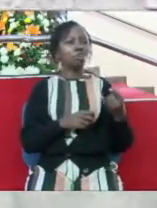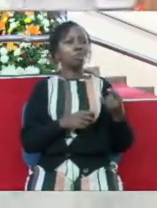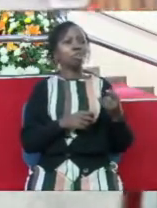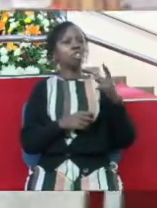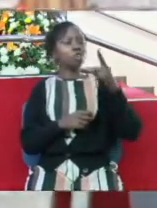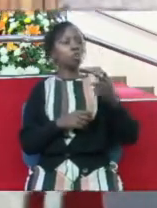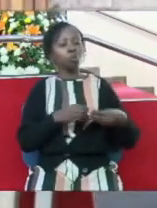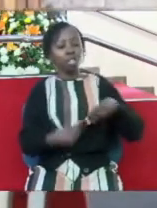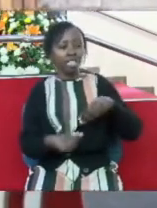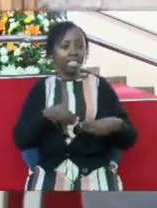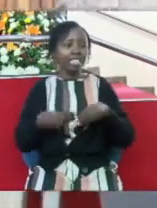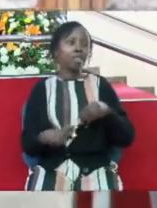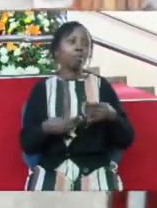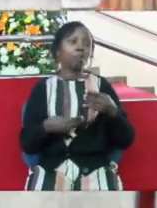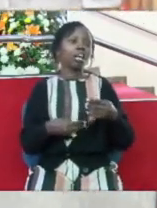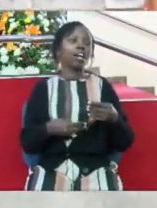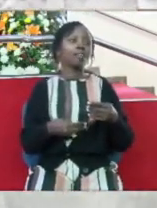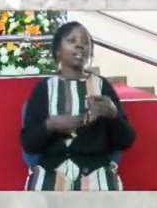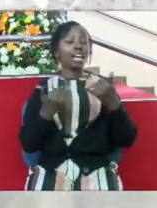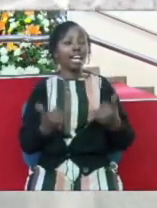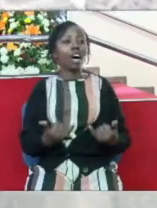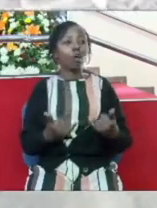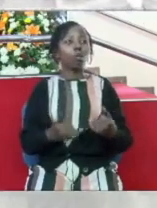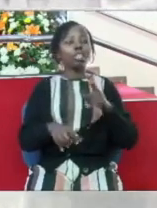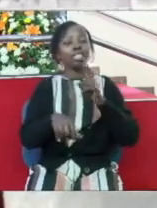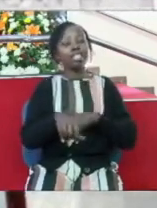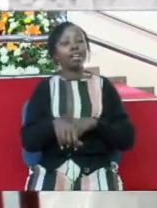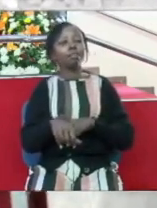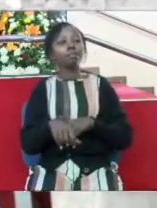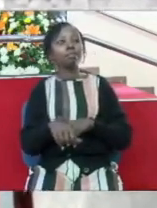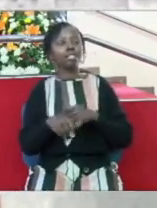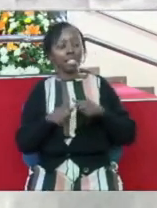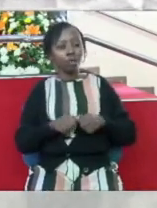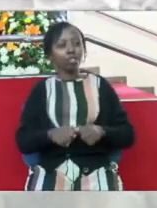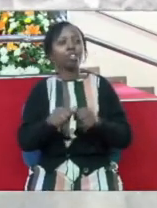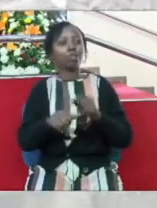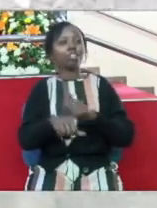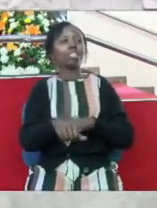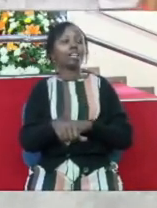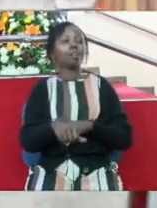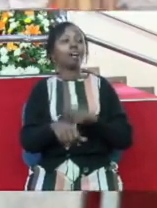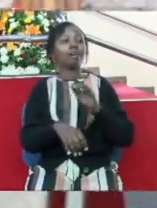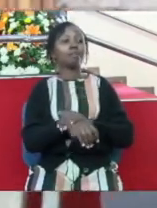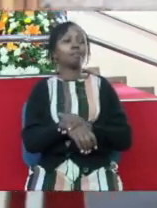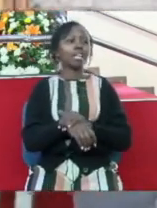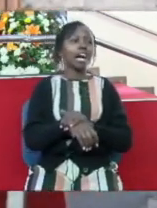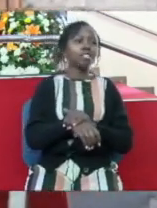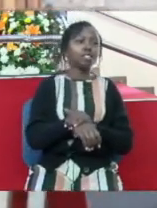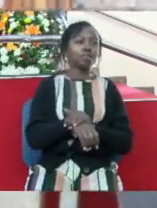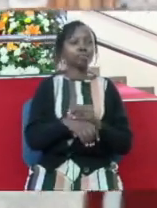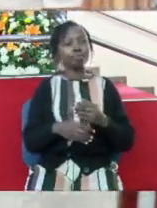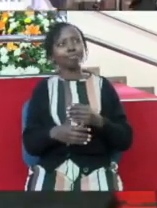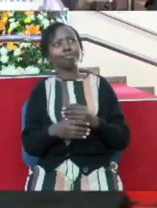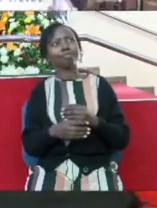kivyako. Until you get your balance in me. Lazima upate kusimama kwa Mungu. Praise the name of the Lord. Amen. God was telling Jacob, you have walked alone.